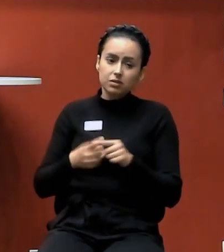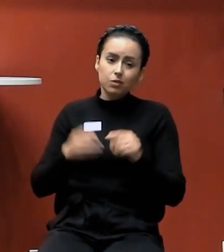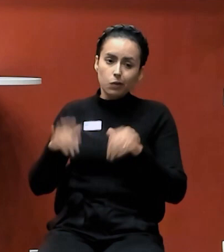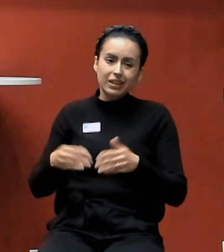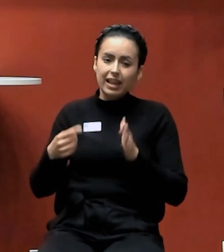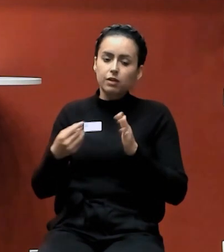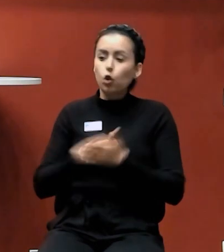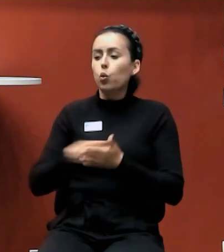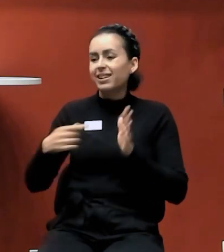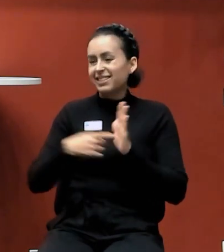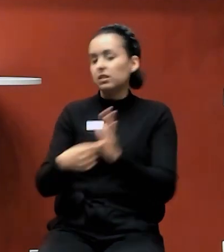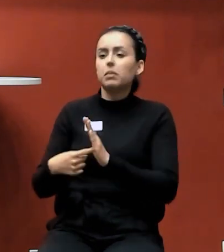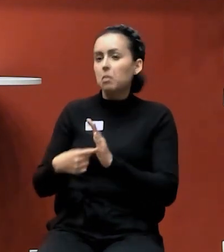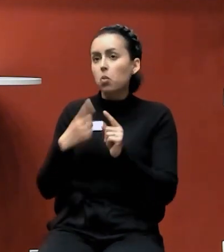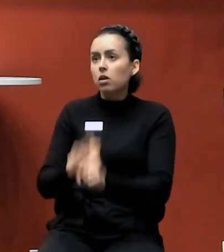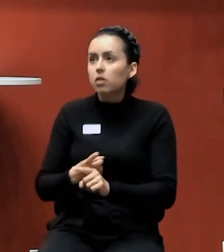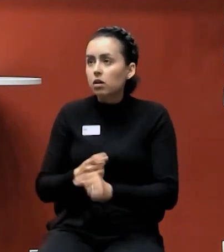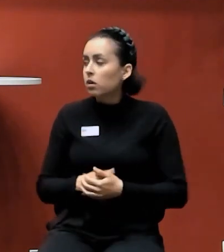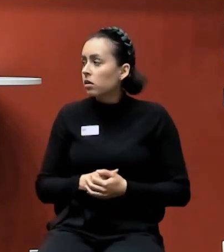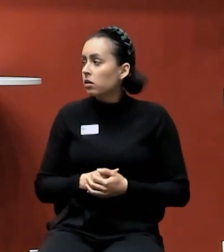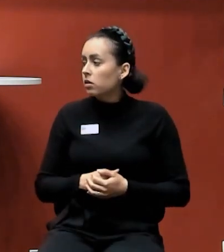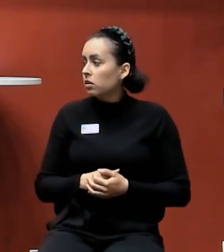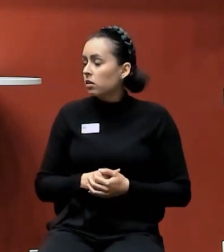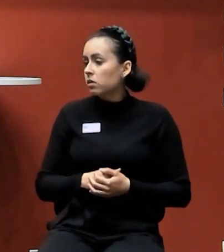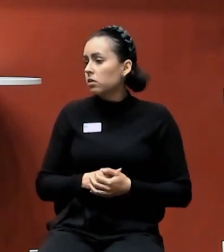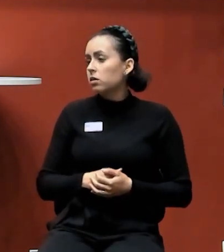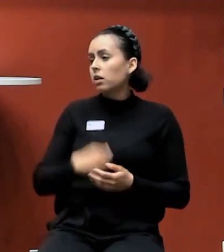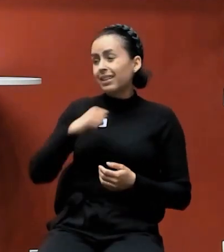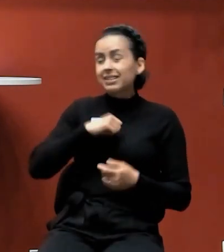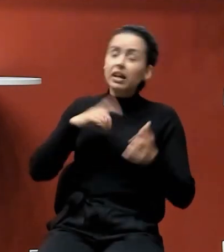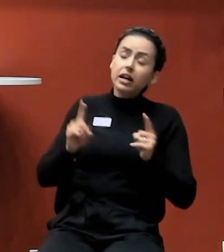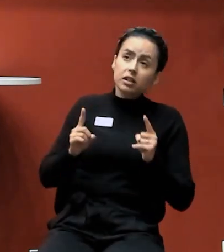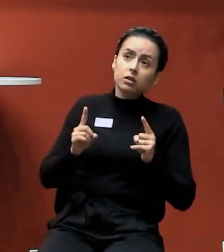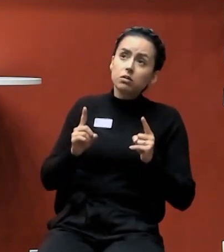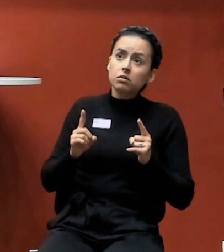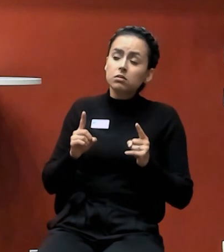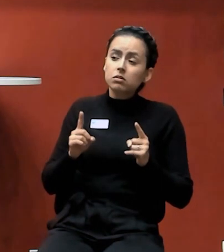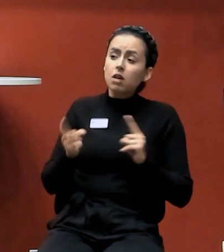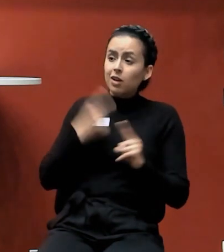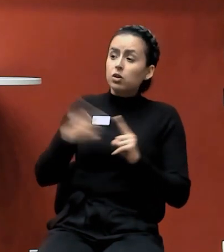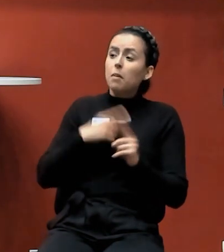it, and I'm making a change somehow. And